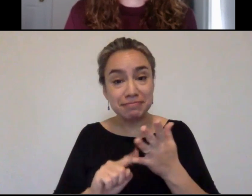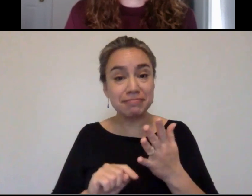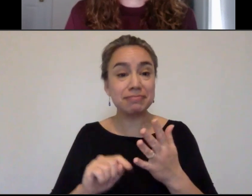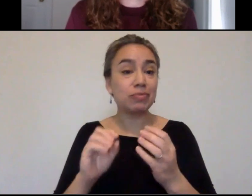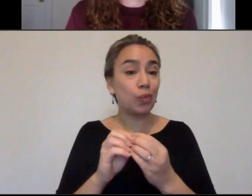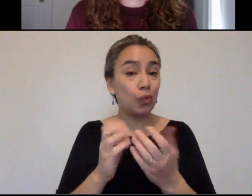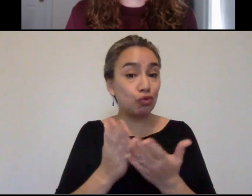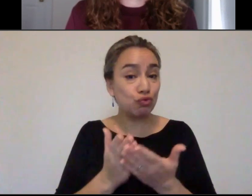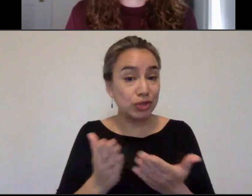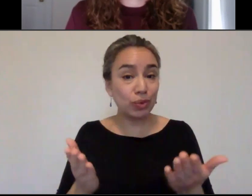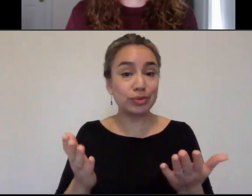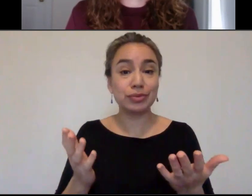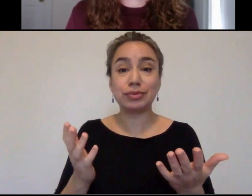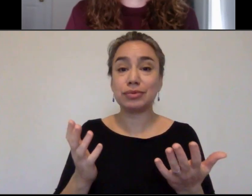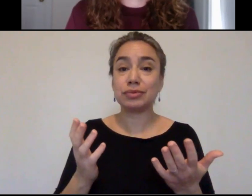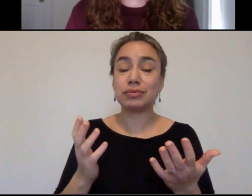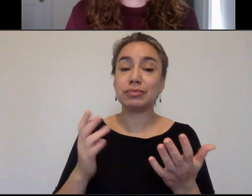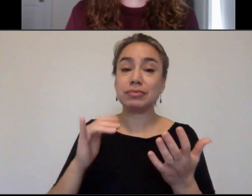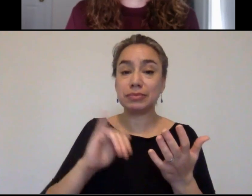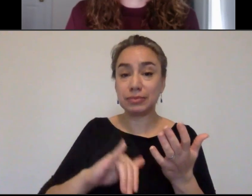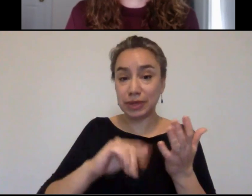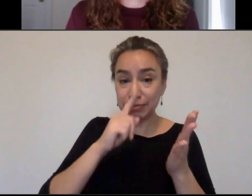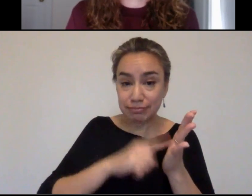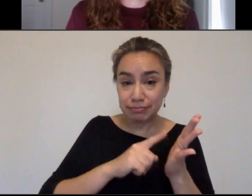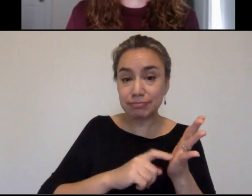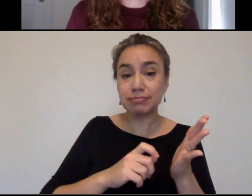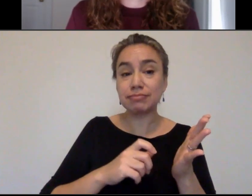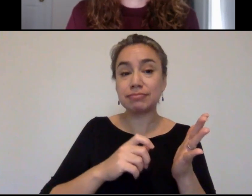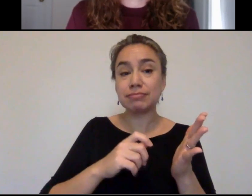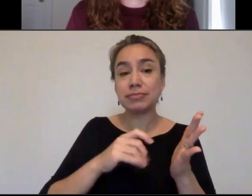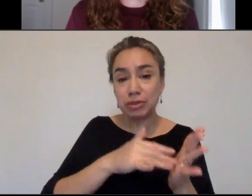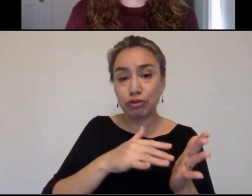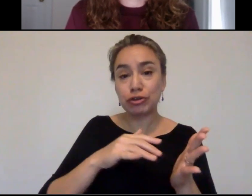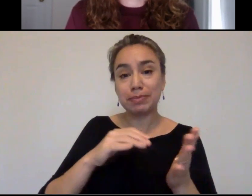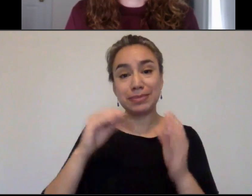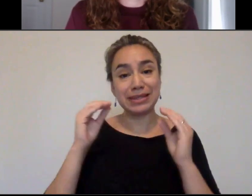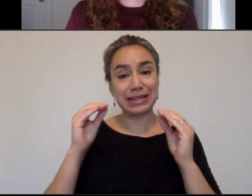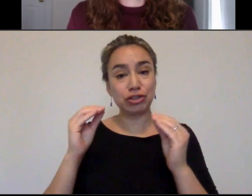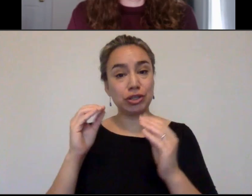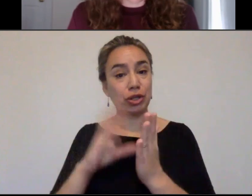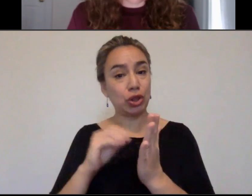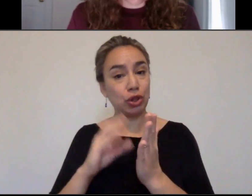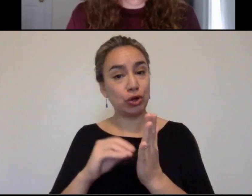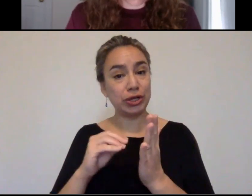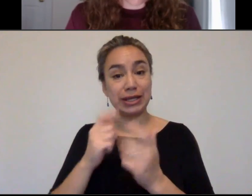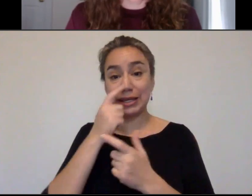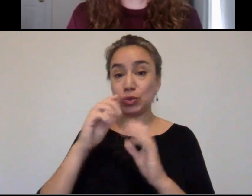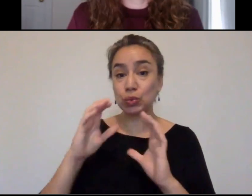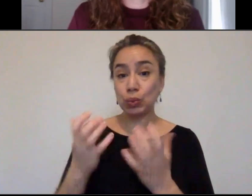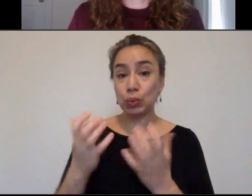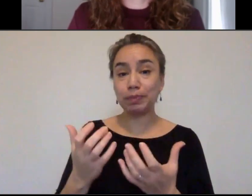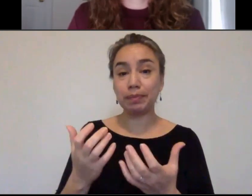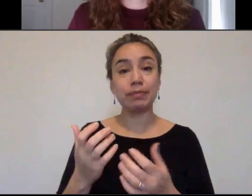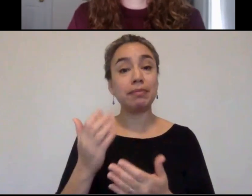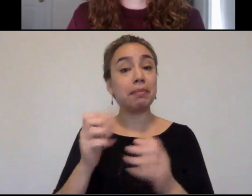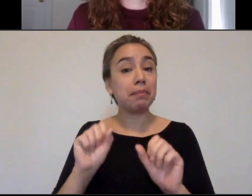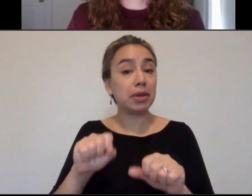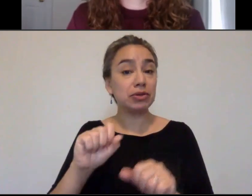about the Scholarship of Teaching and Learning Special Interest Group, a potential listserv for people who attended this